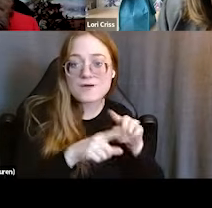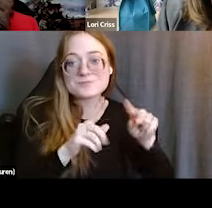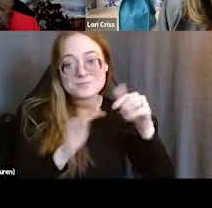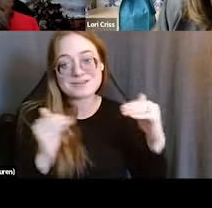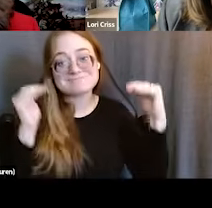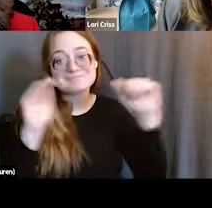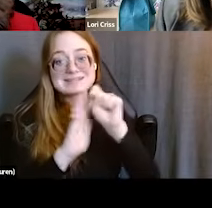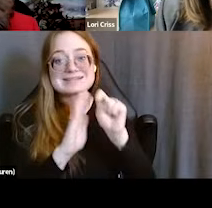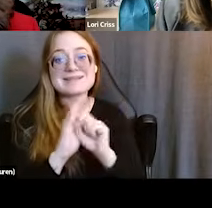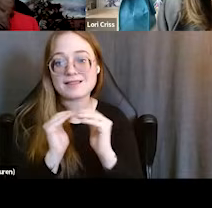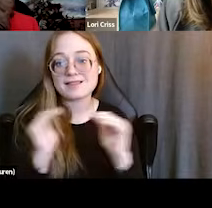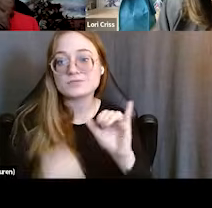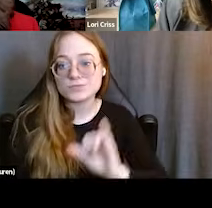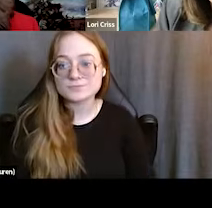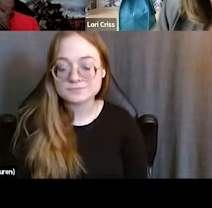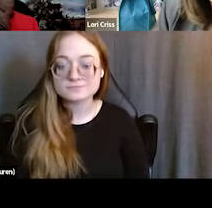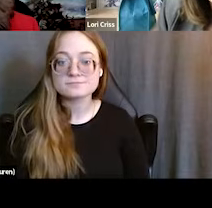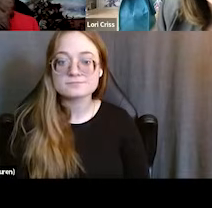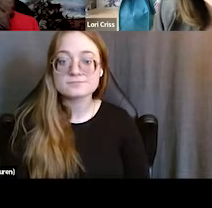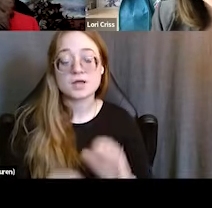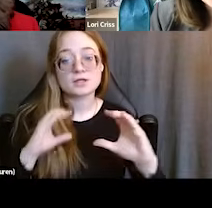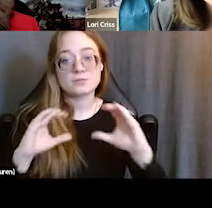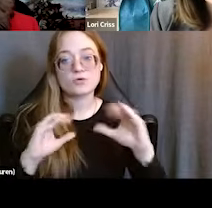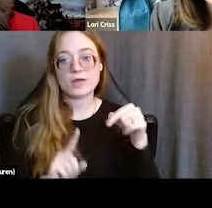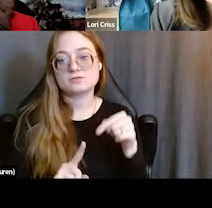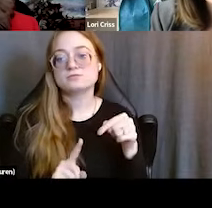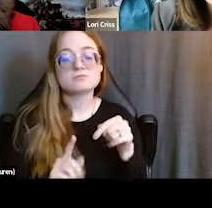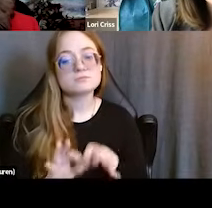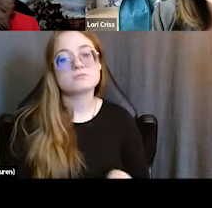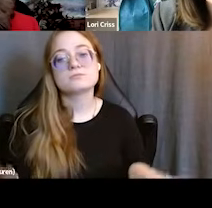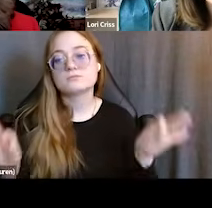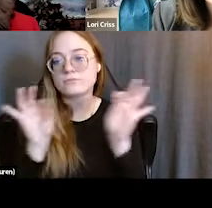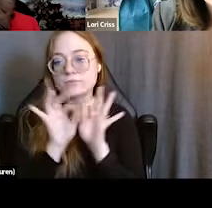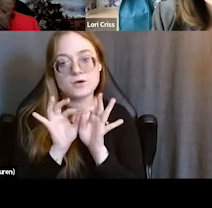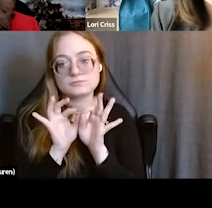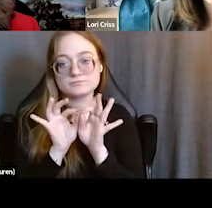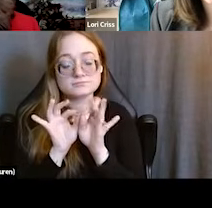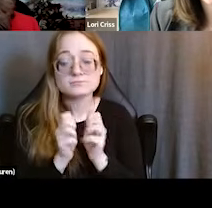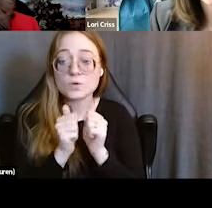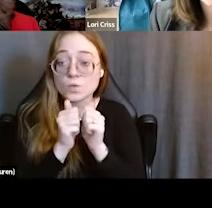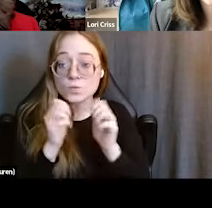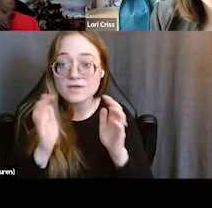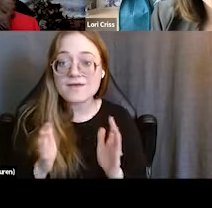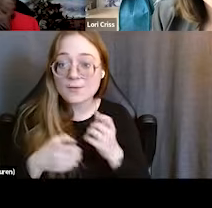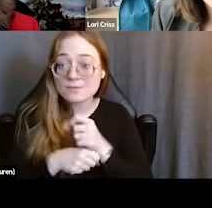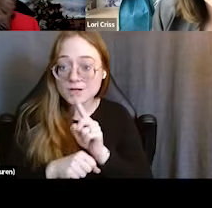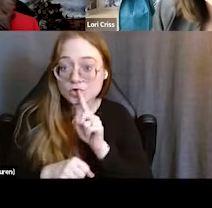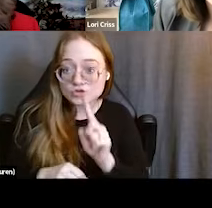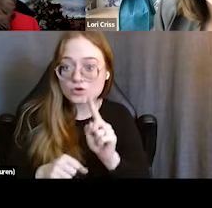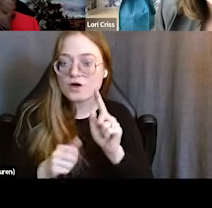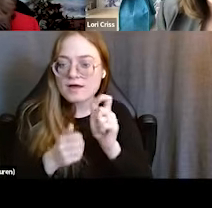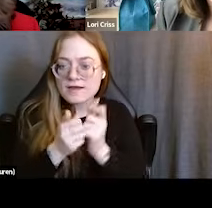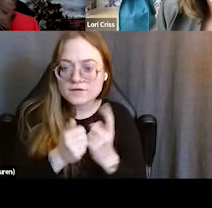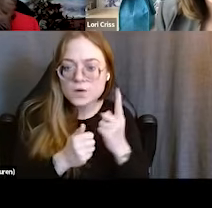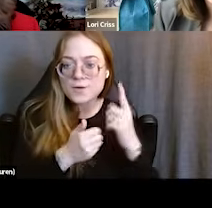make the work possible. And communication is really key. There is no way to do this without making sure that all of the